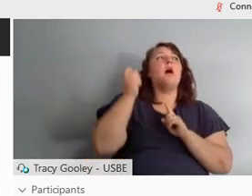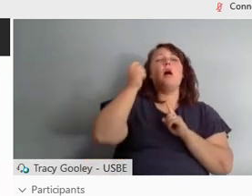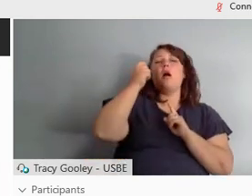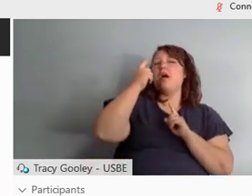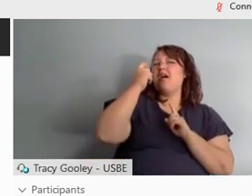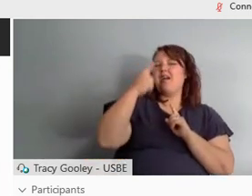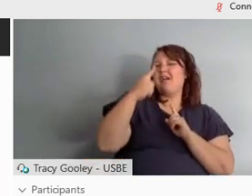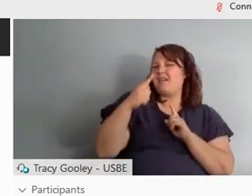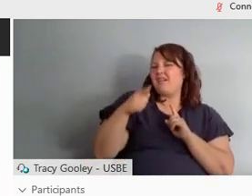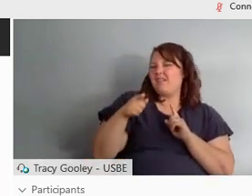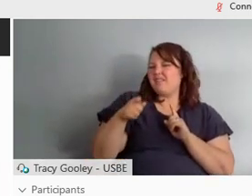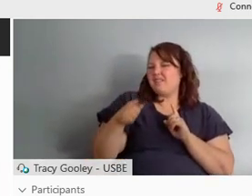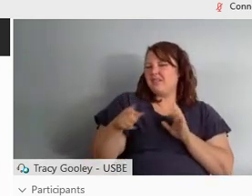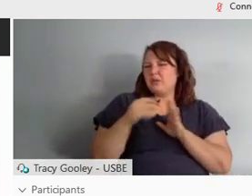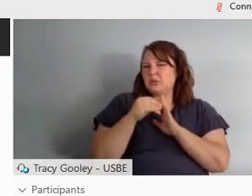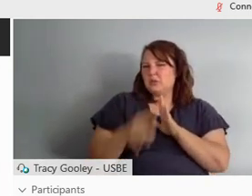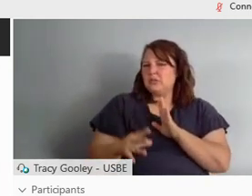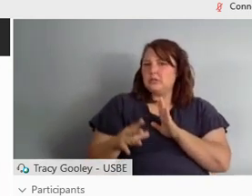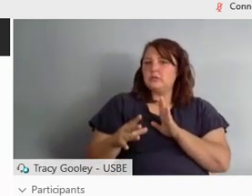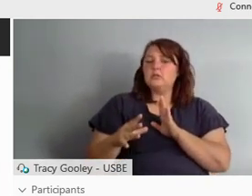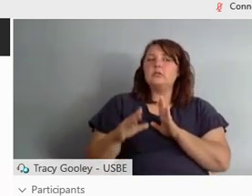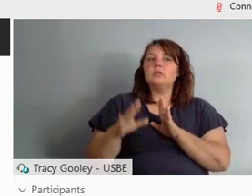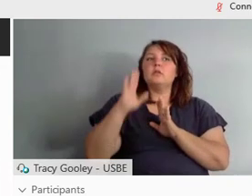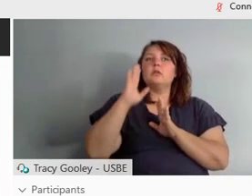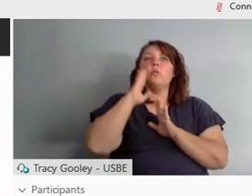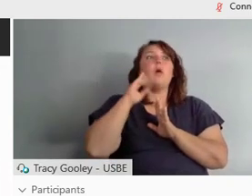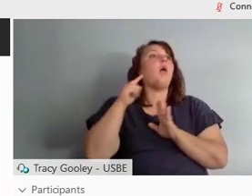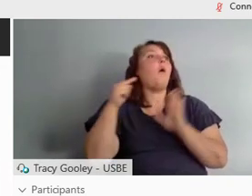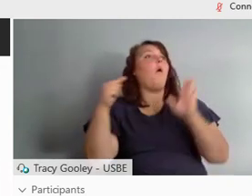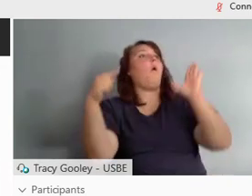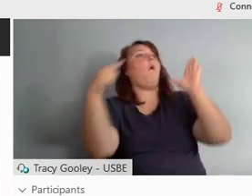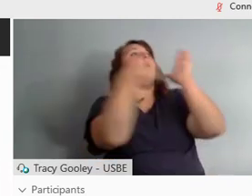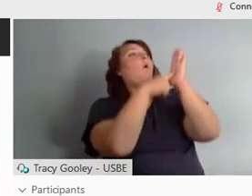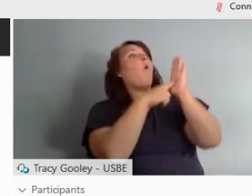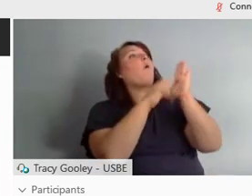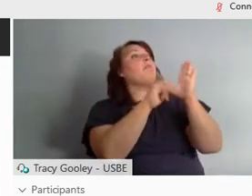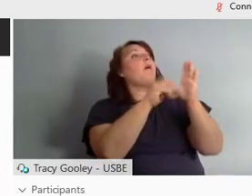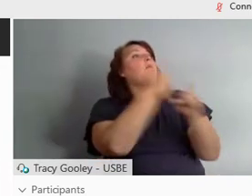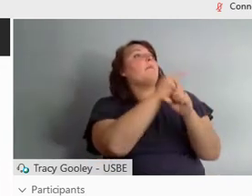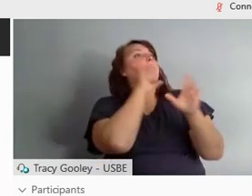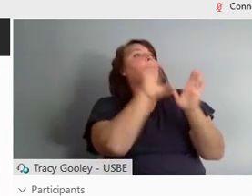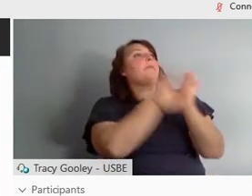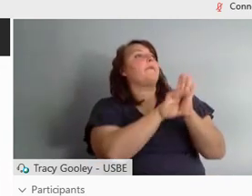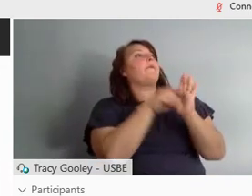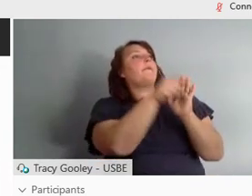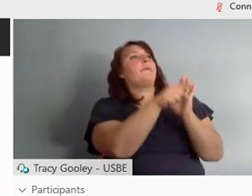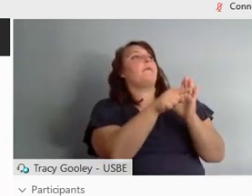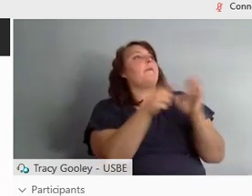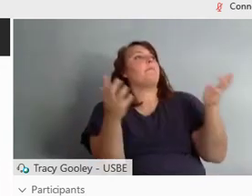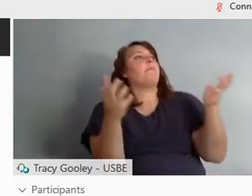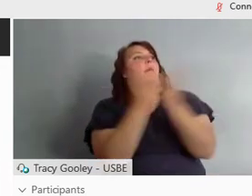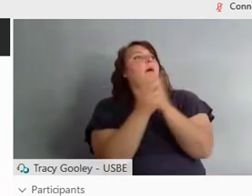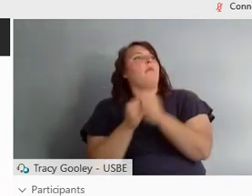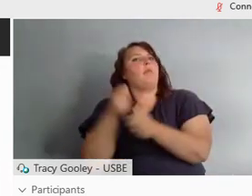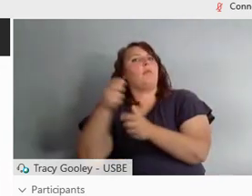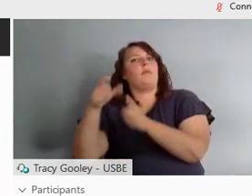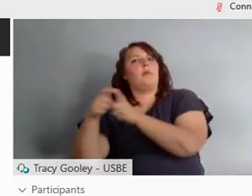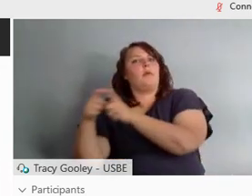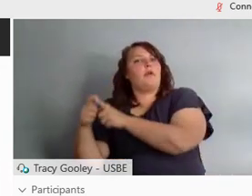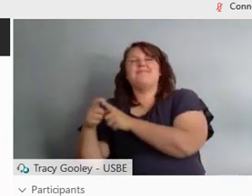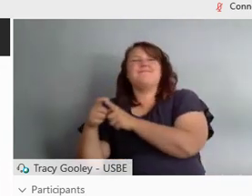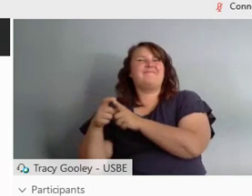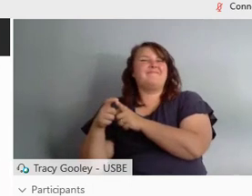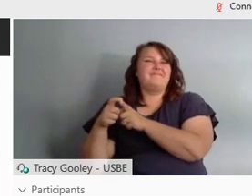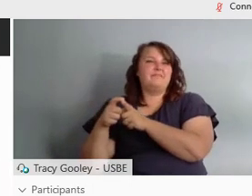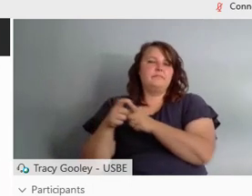is not quite yet at the point where they're indicating, right, a correct picture when requested. And we have very specific, we're looking